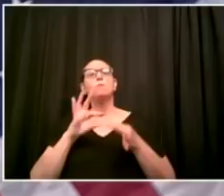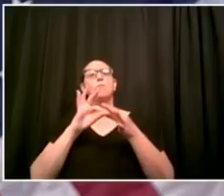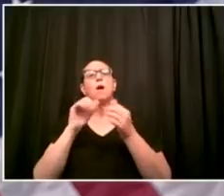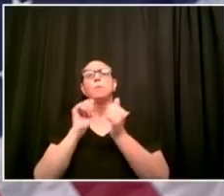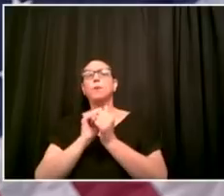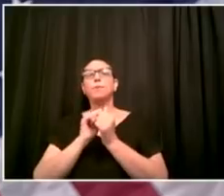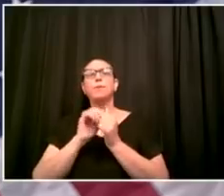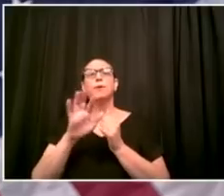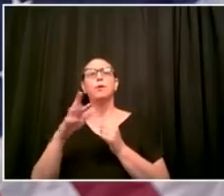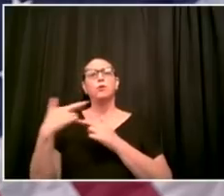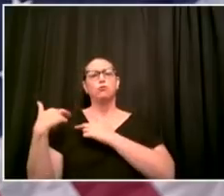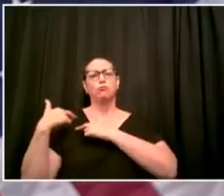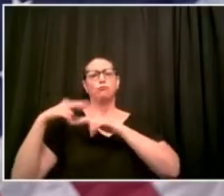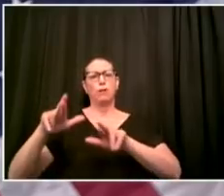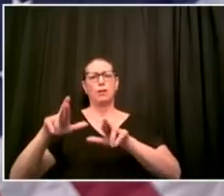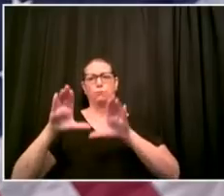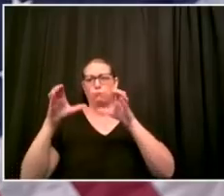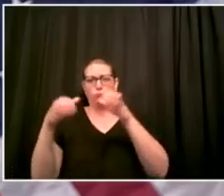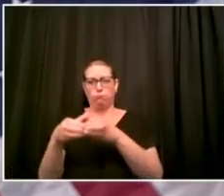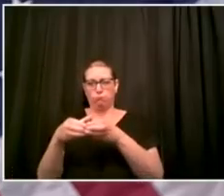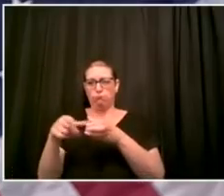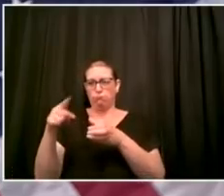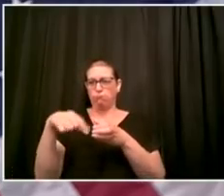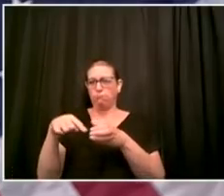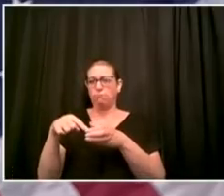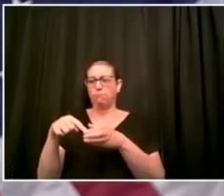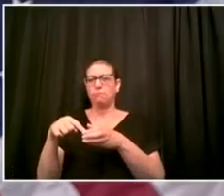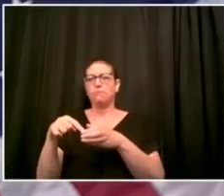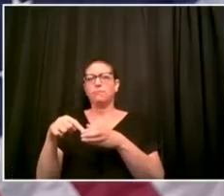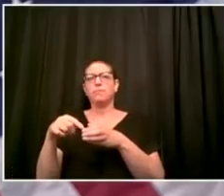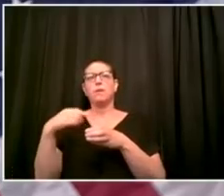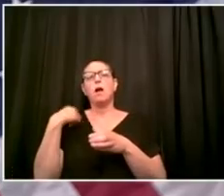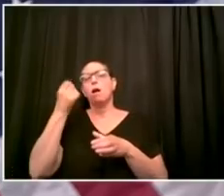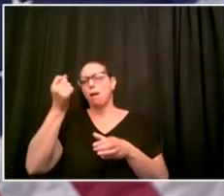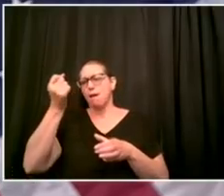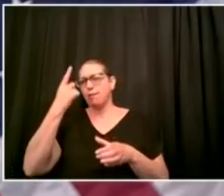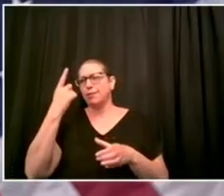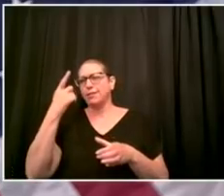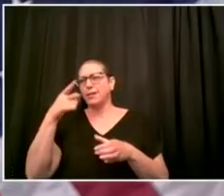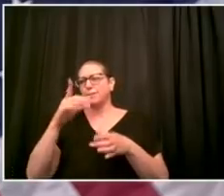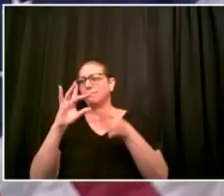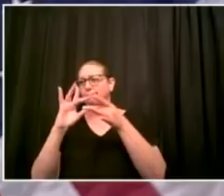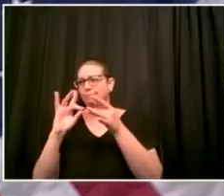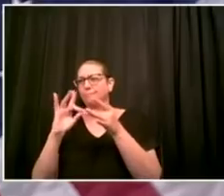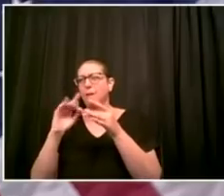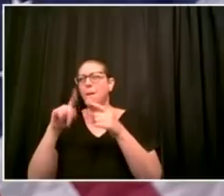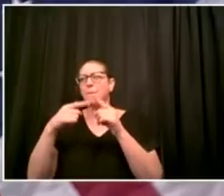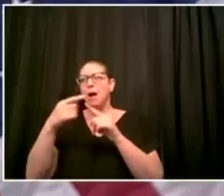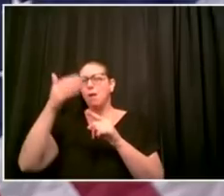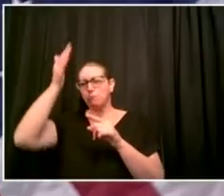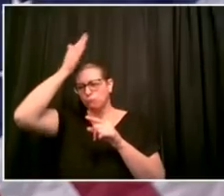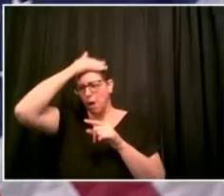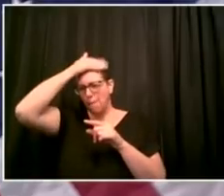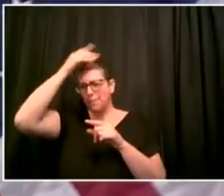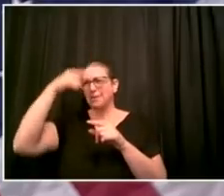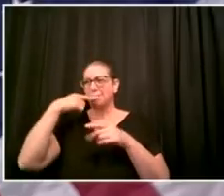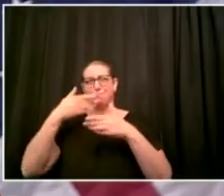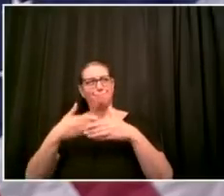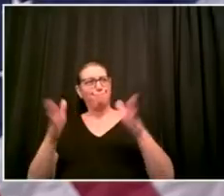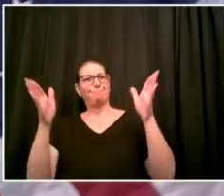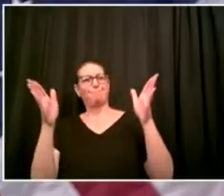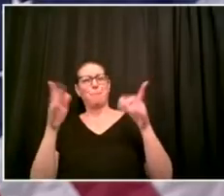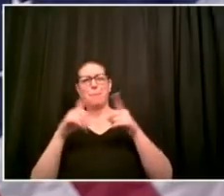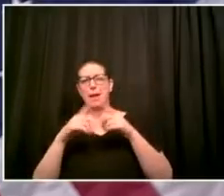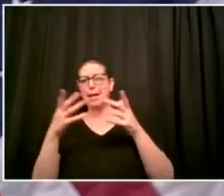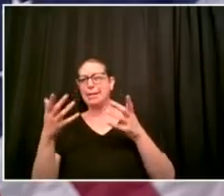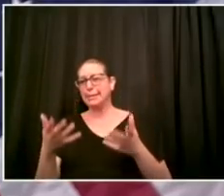week, but does it also go against the 10 people maximum order in any way, or are you still in agreement